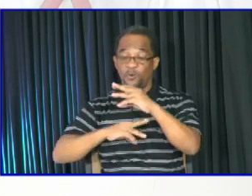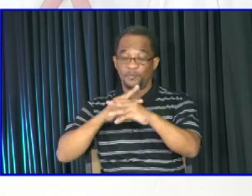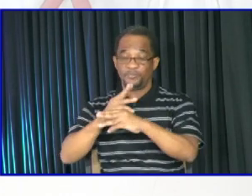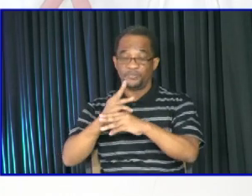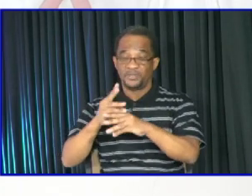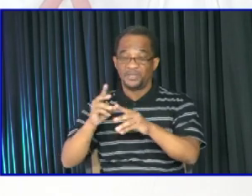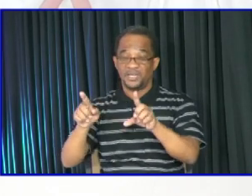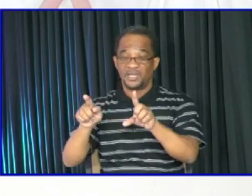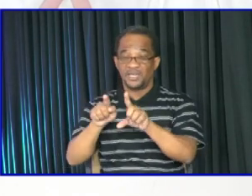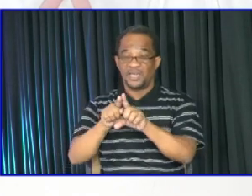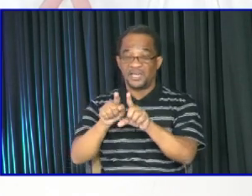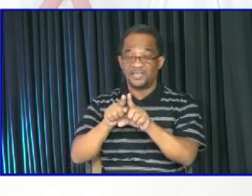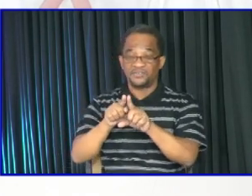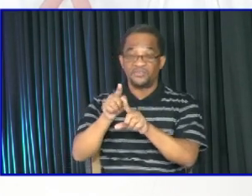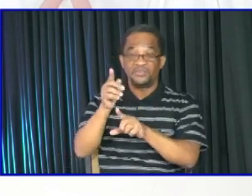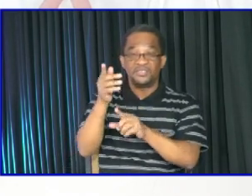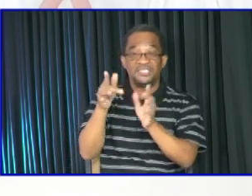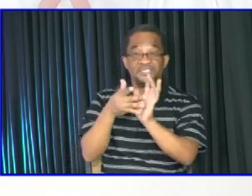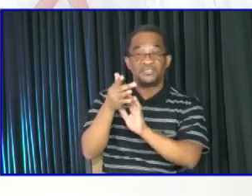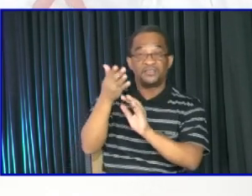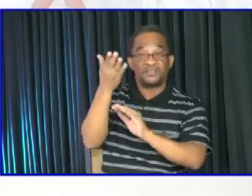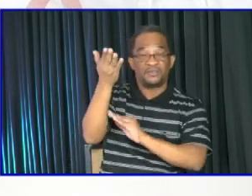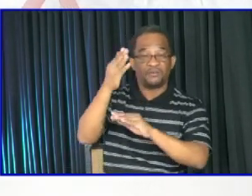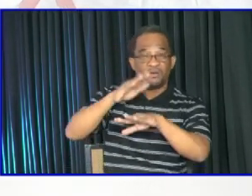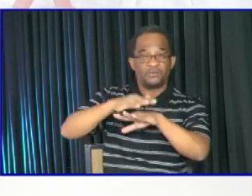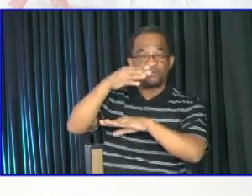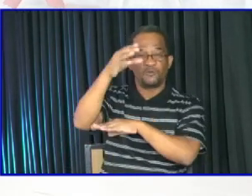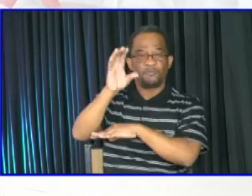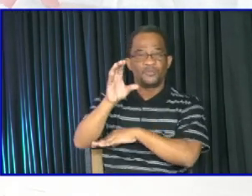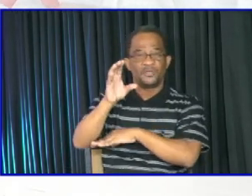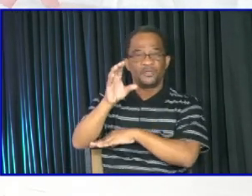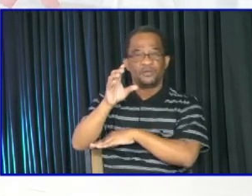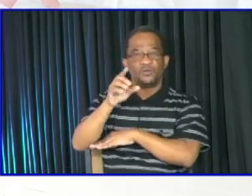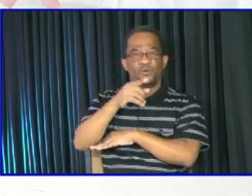he was there on the cross,